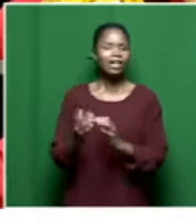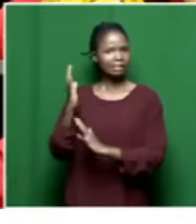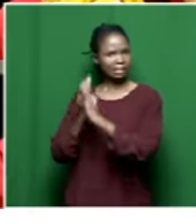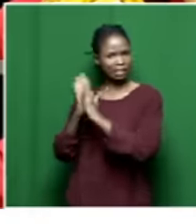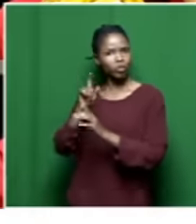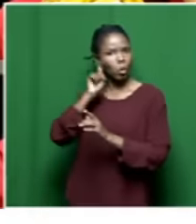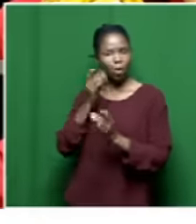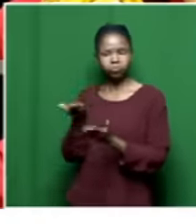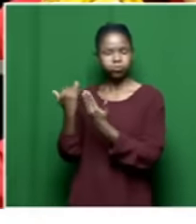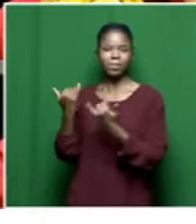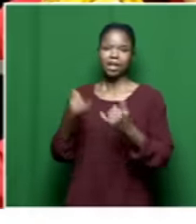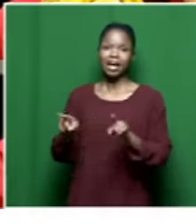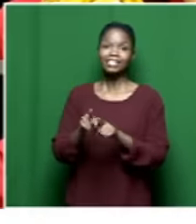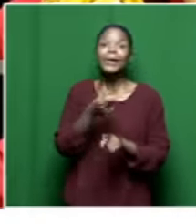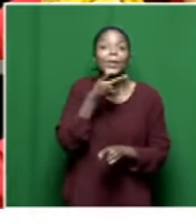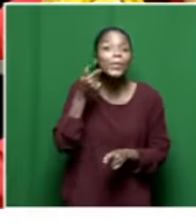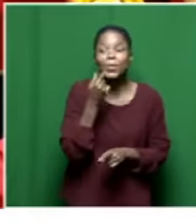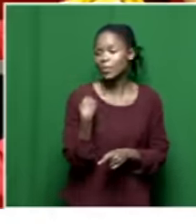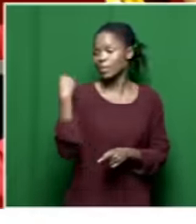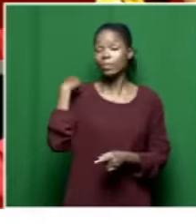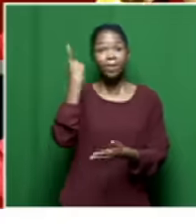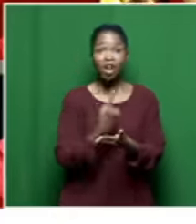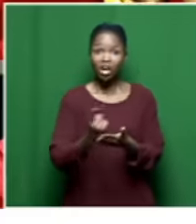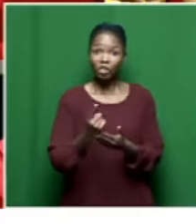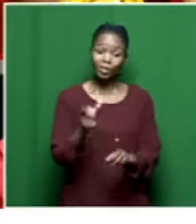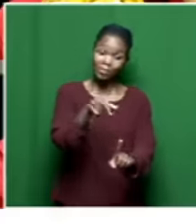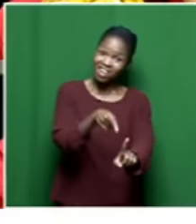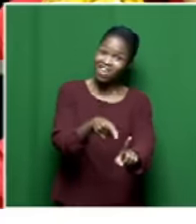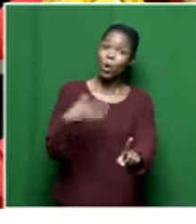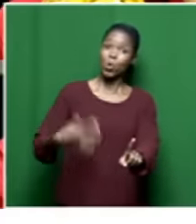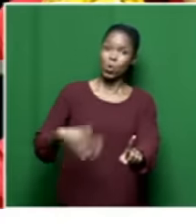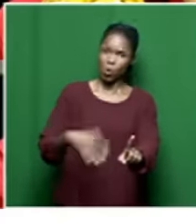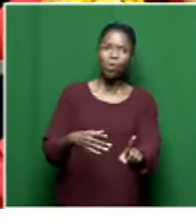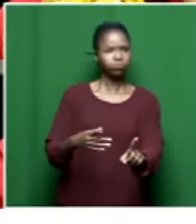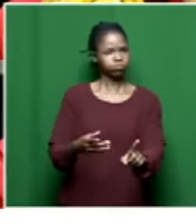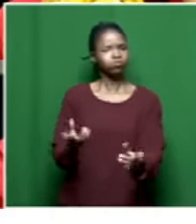history. We are talking about last week. The clerk takes platform